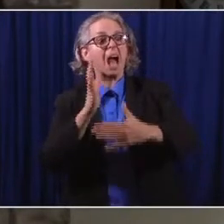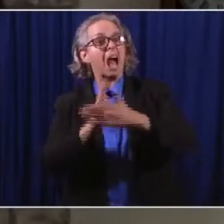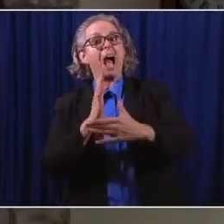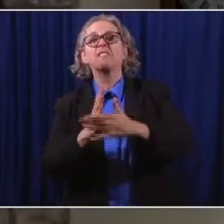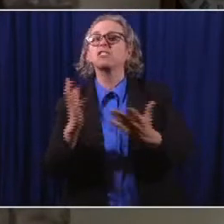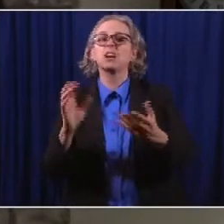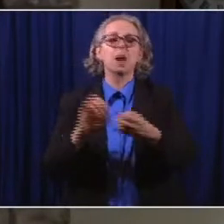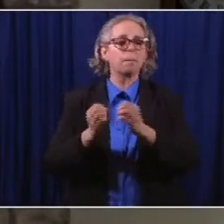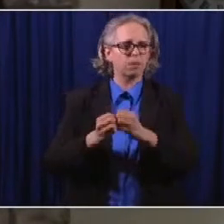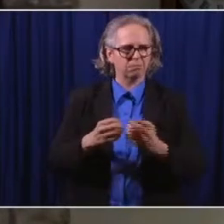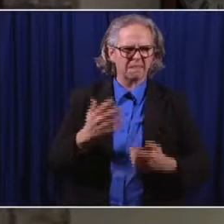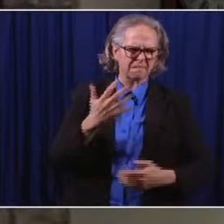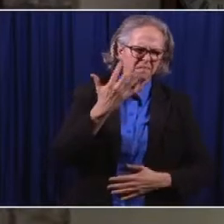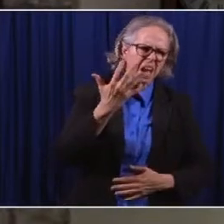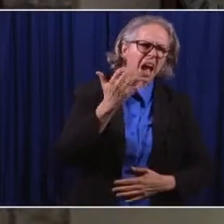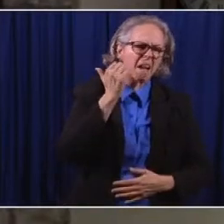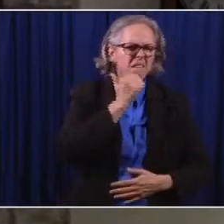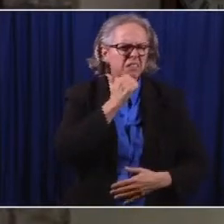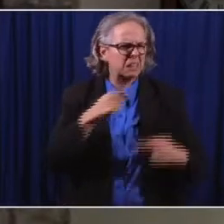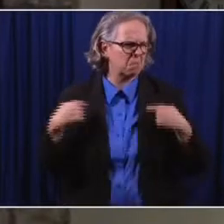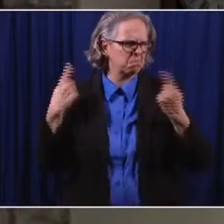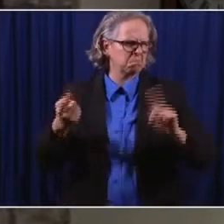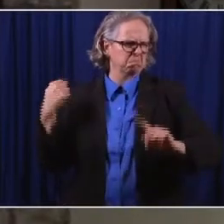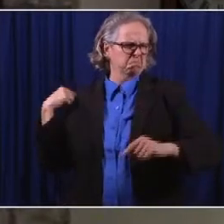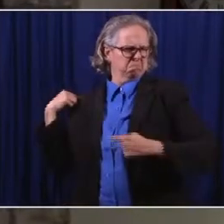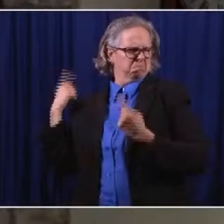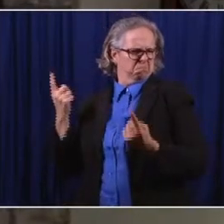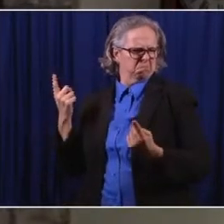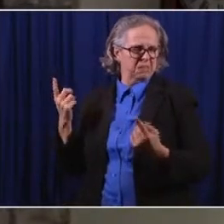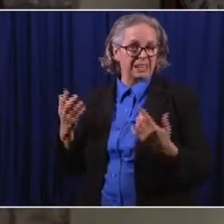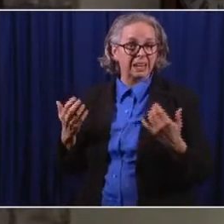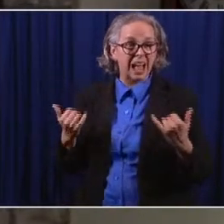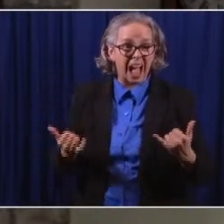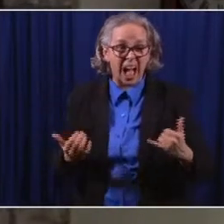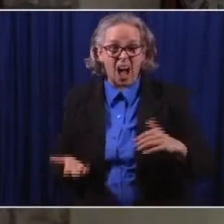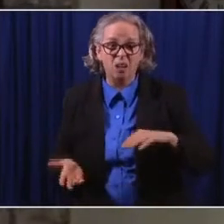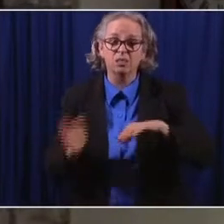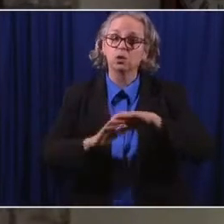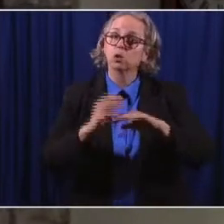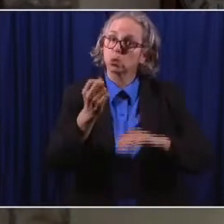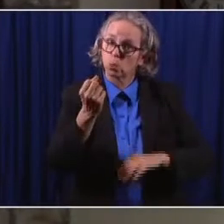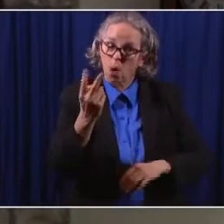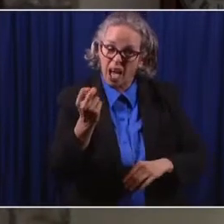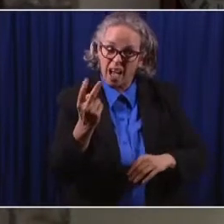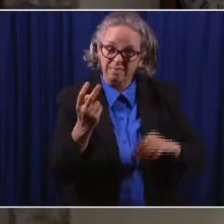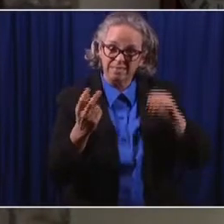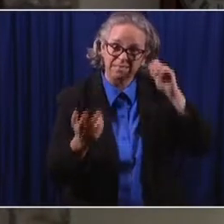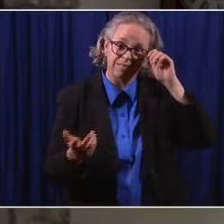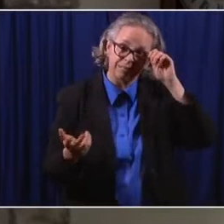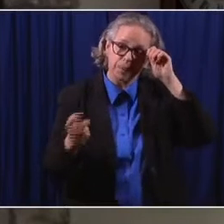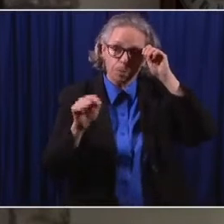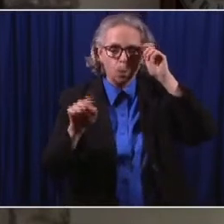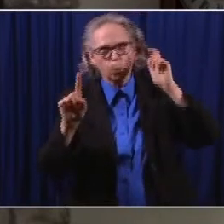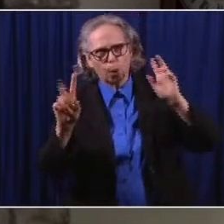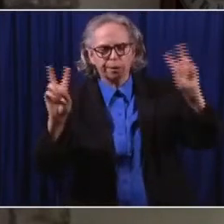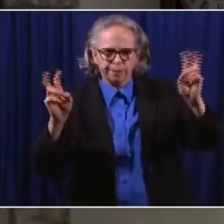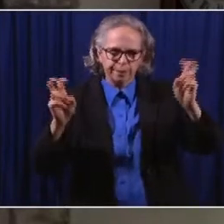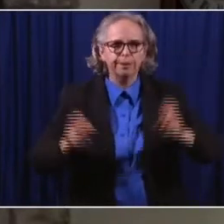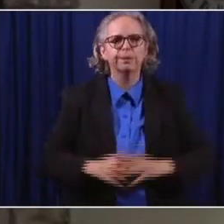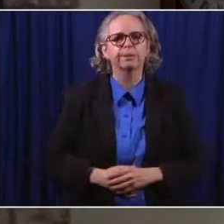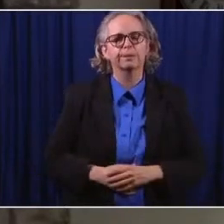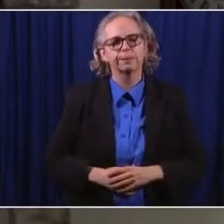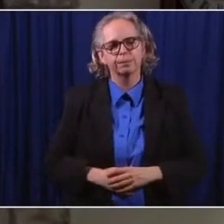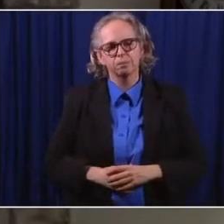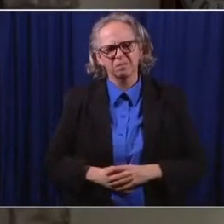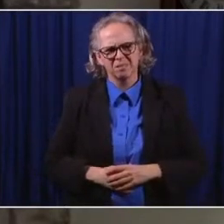day on August 15th, now to an average of 12.1 cases per day. They've had 104